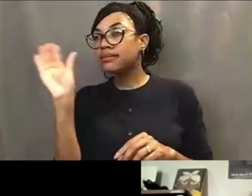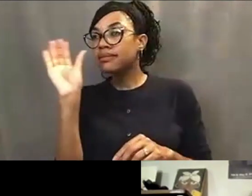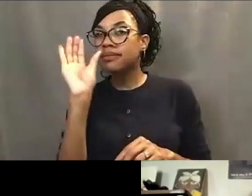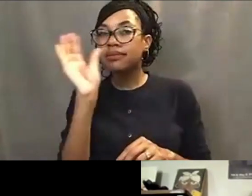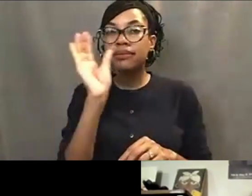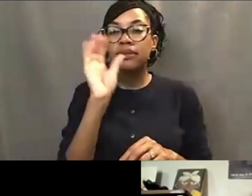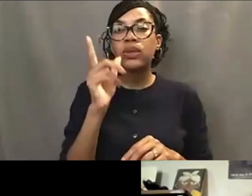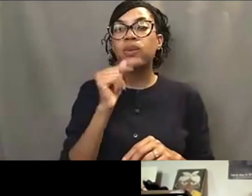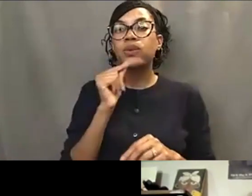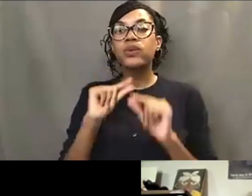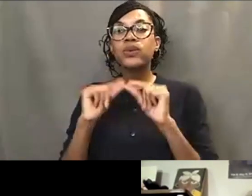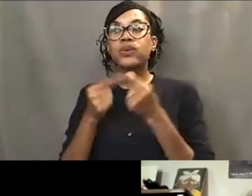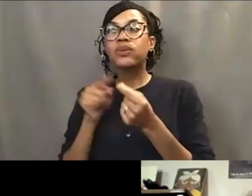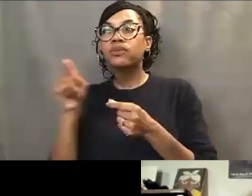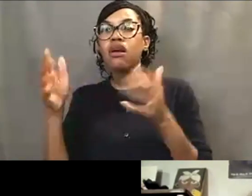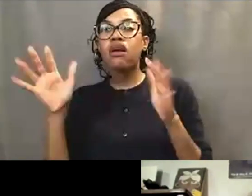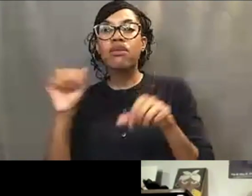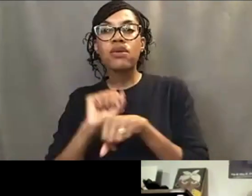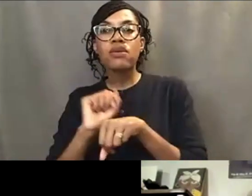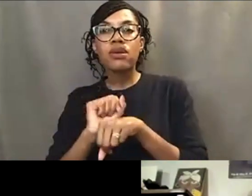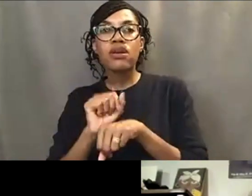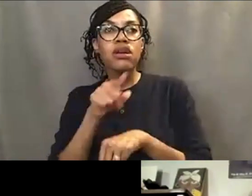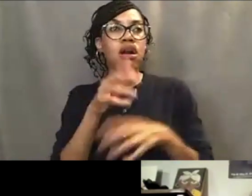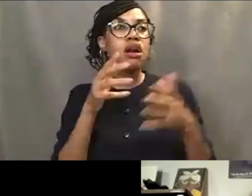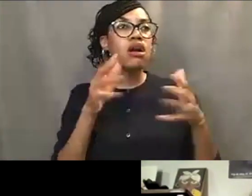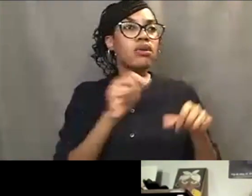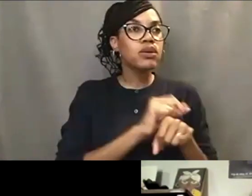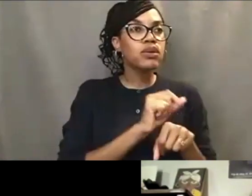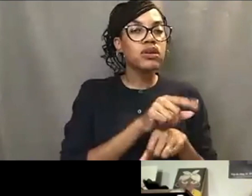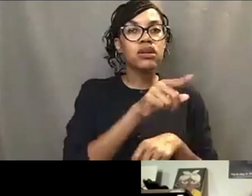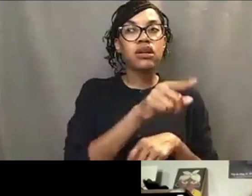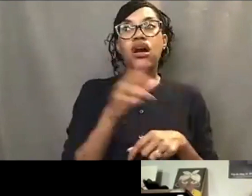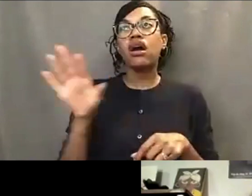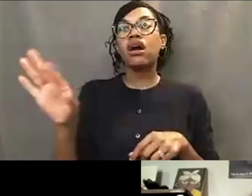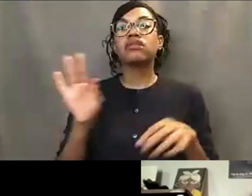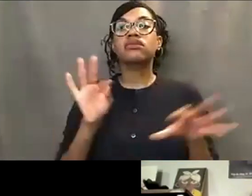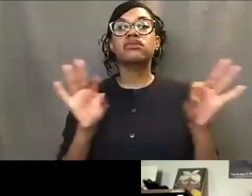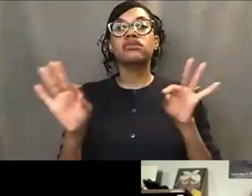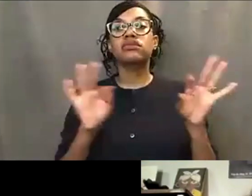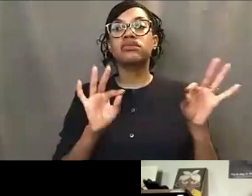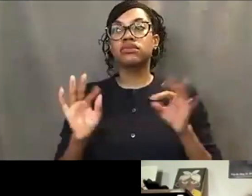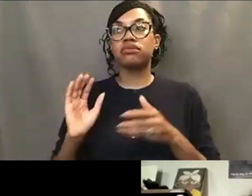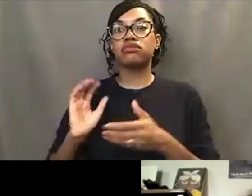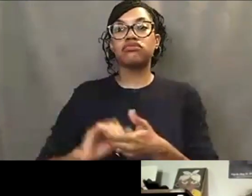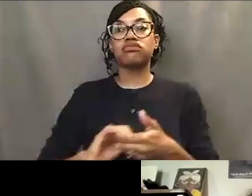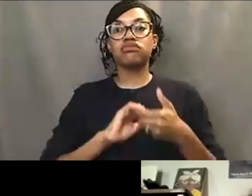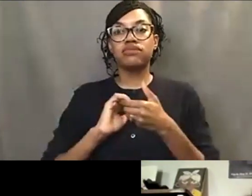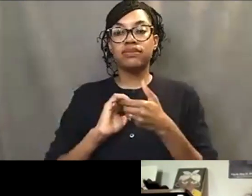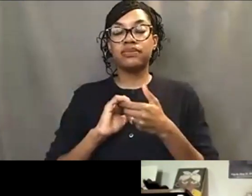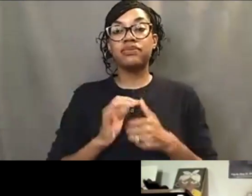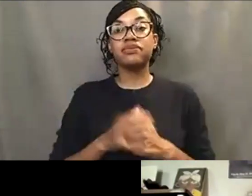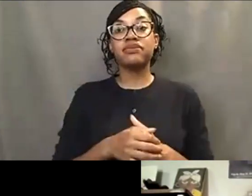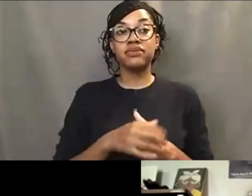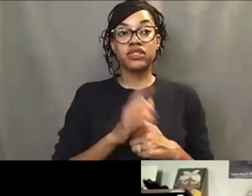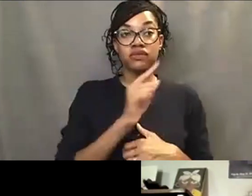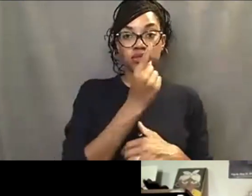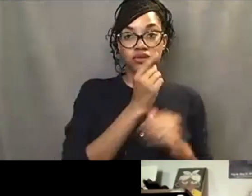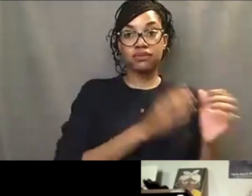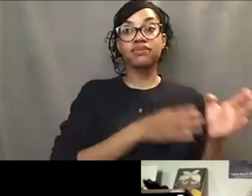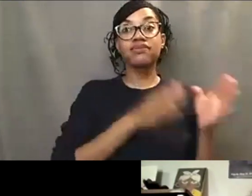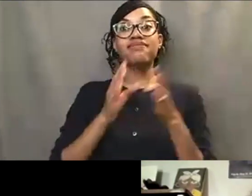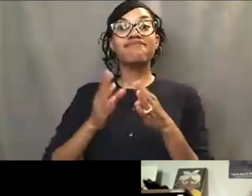groups. And then having some really, some basic beginning